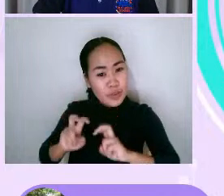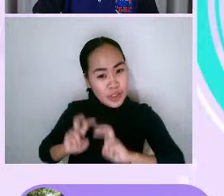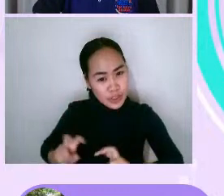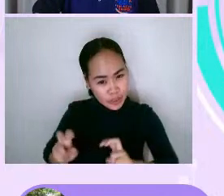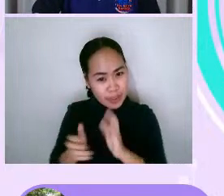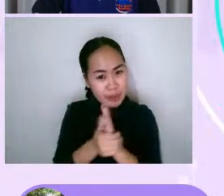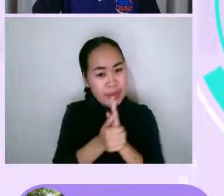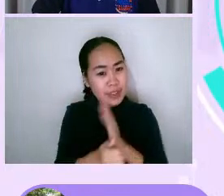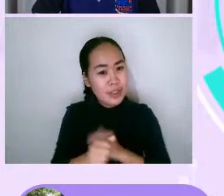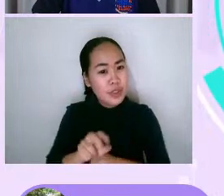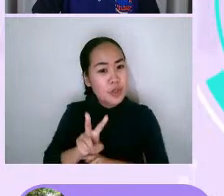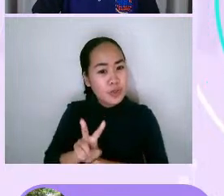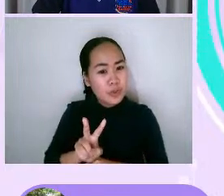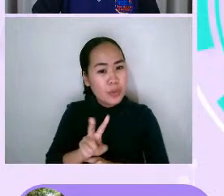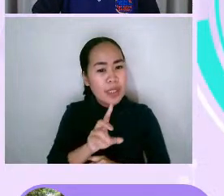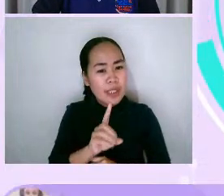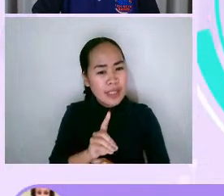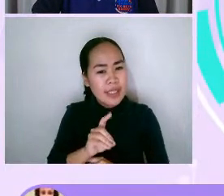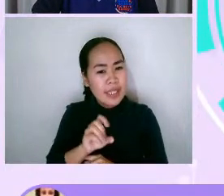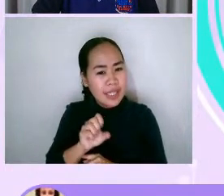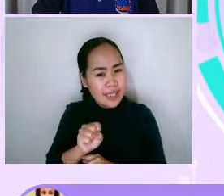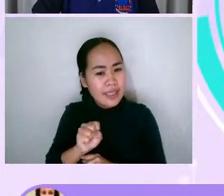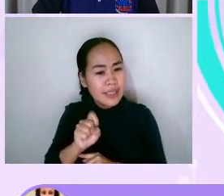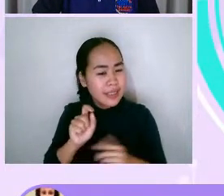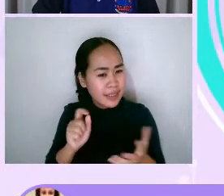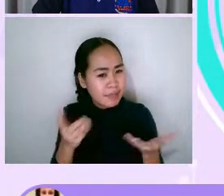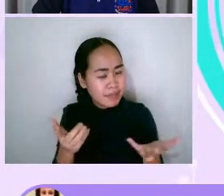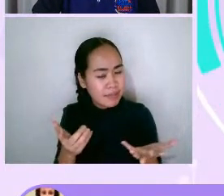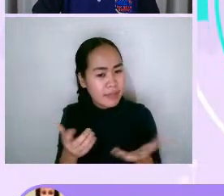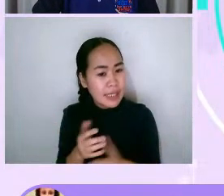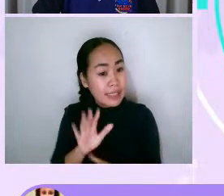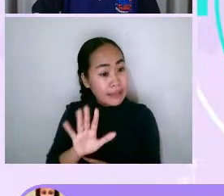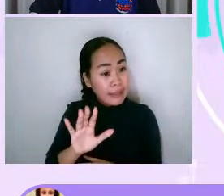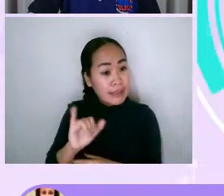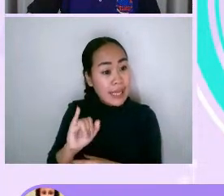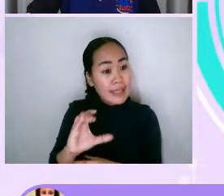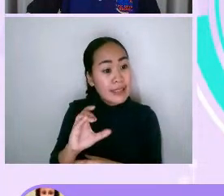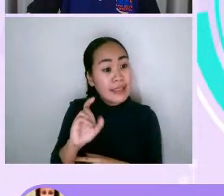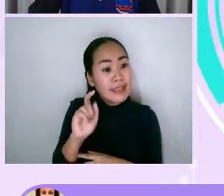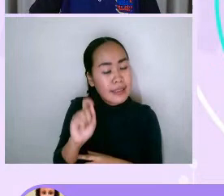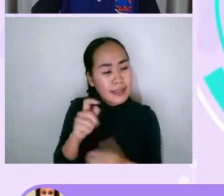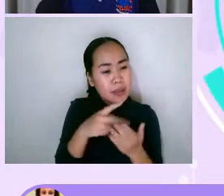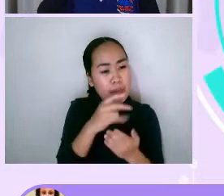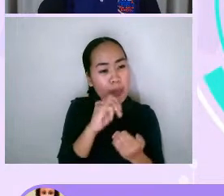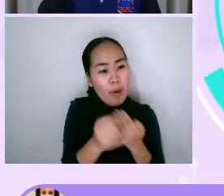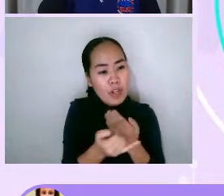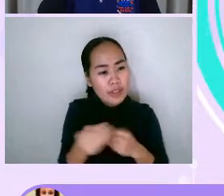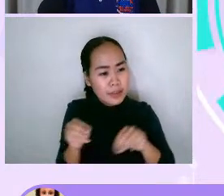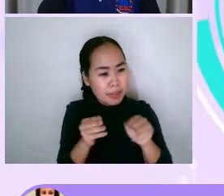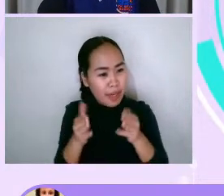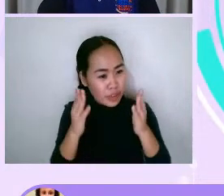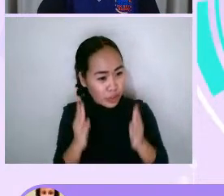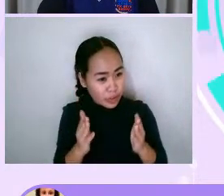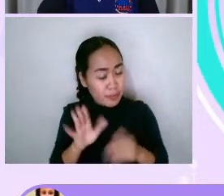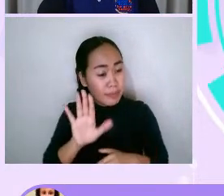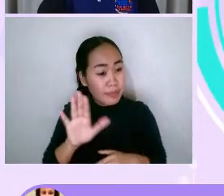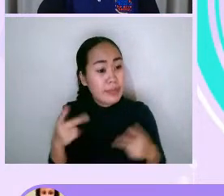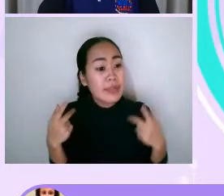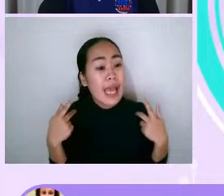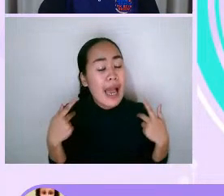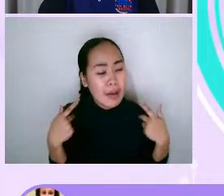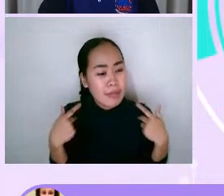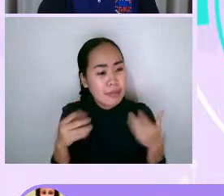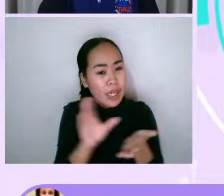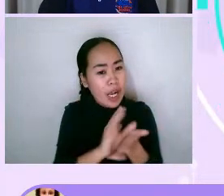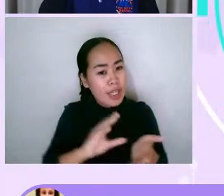ASTI. Ms. Oceana is an ICT project manager. She received her undergraduate degree in BS